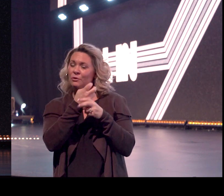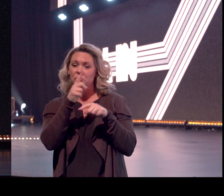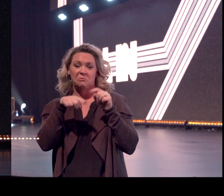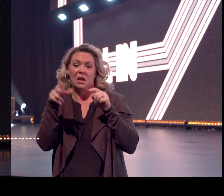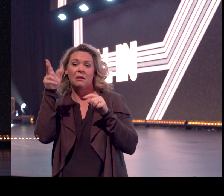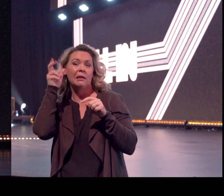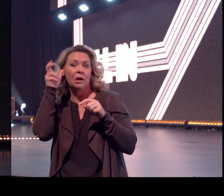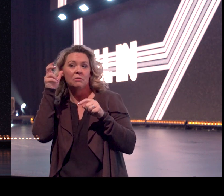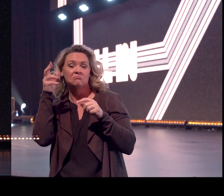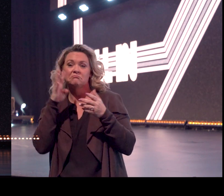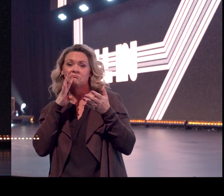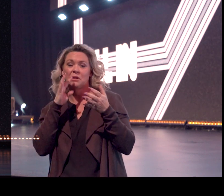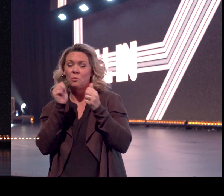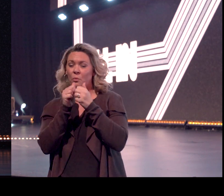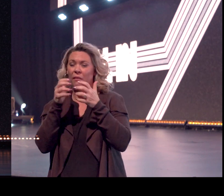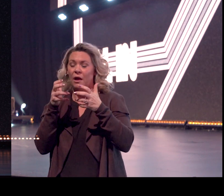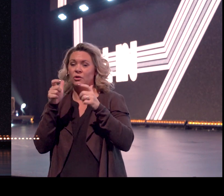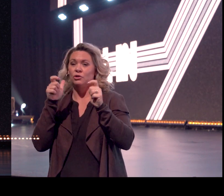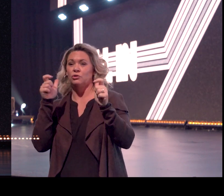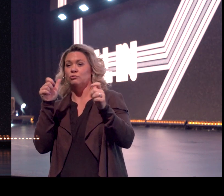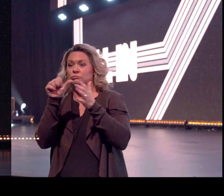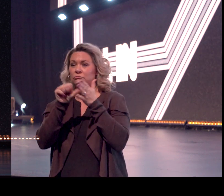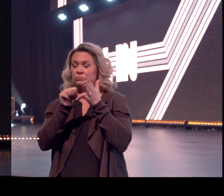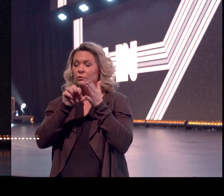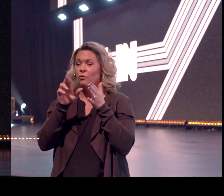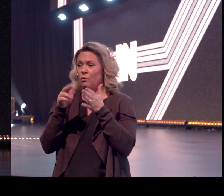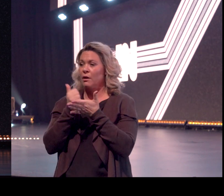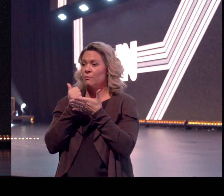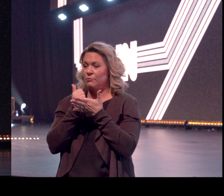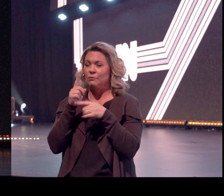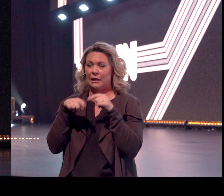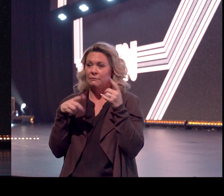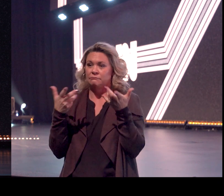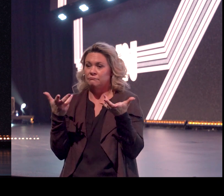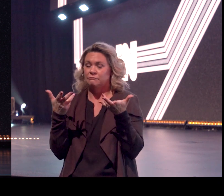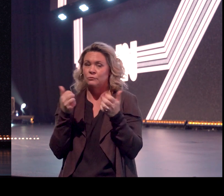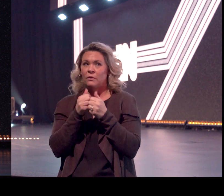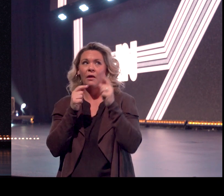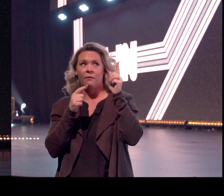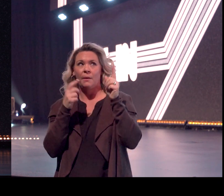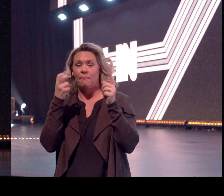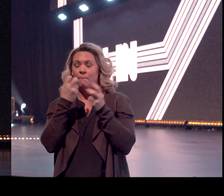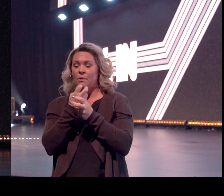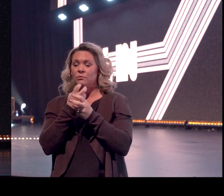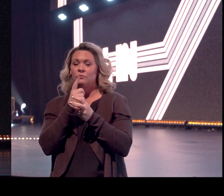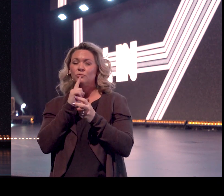without the stapes, you wouldn't even be able to hear me speaking right now without some massive surgery or help.